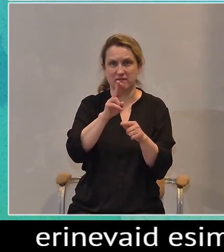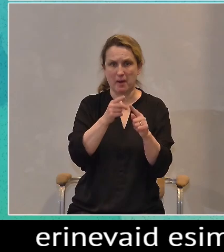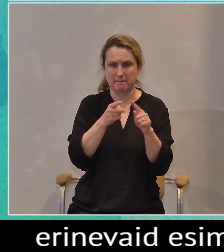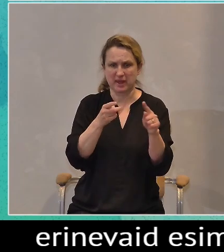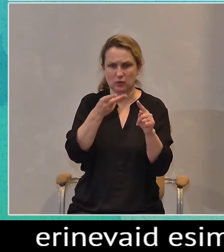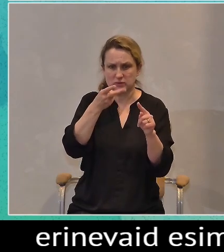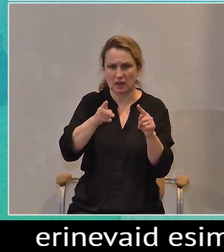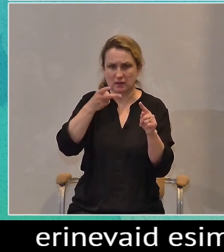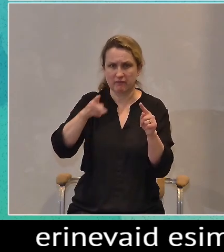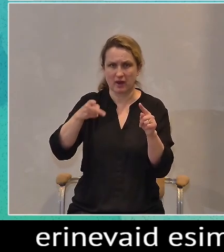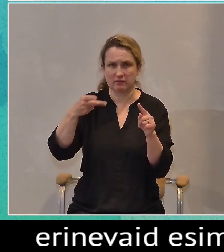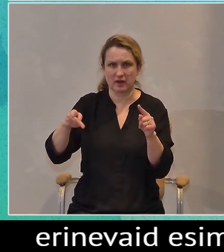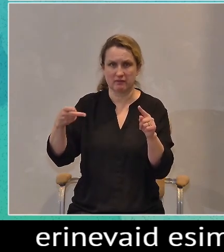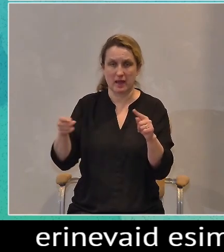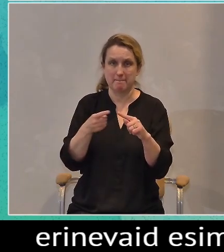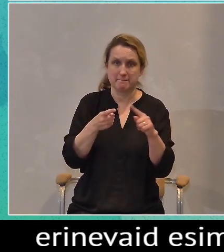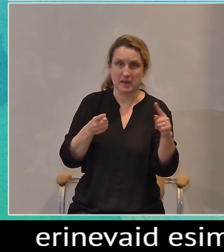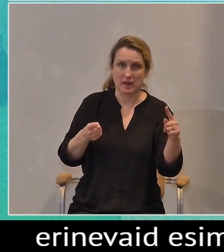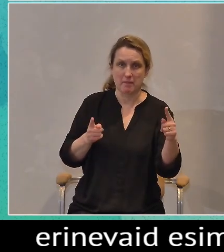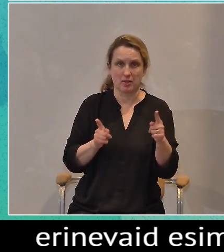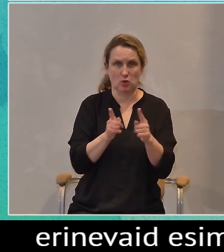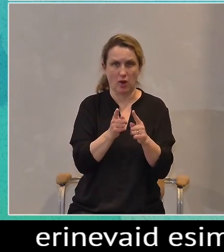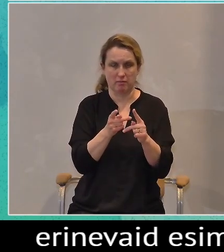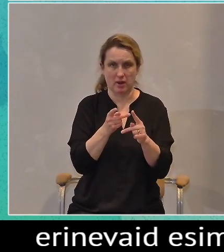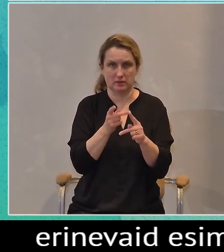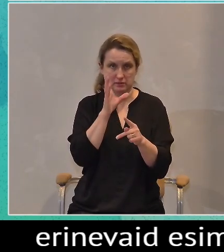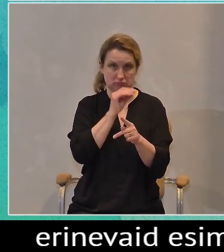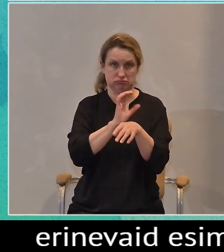different proteins of different lengths, this